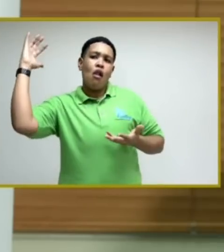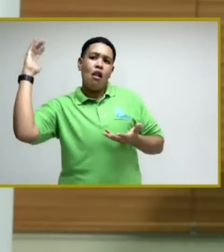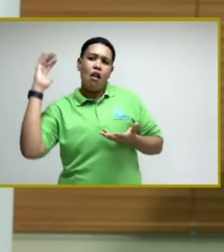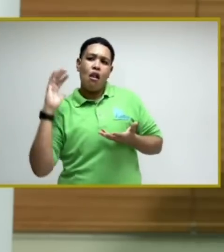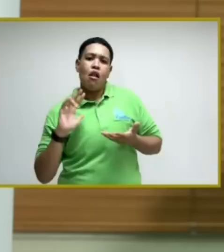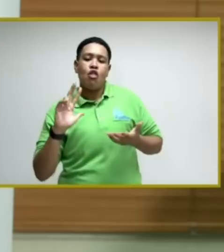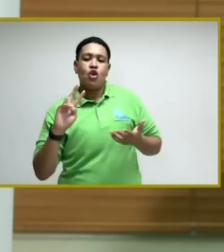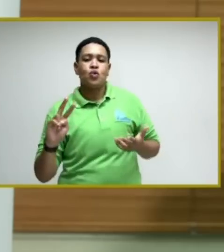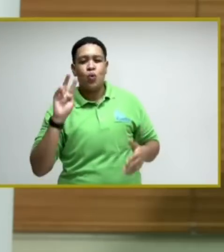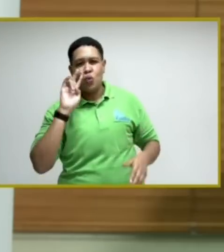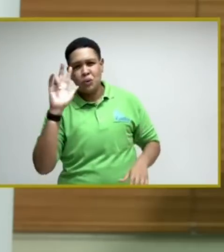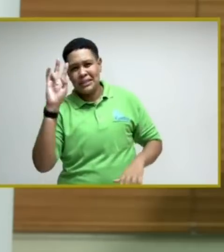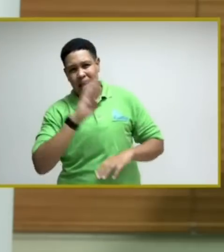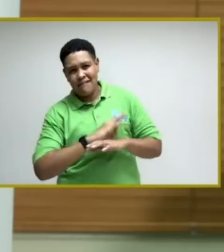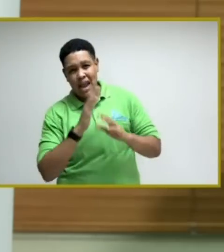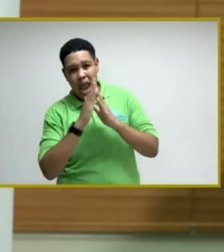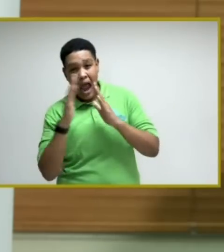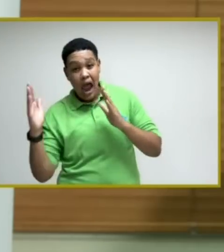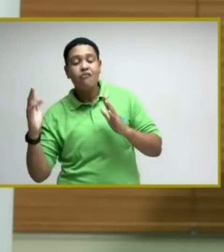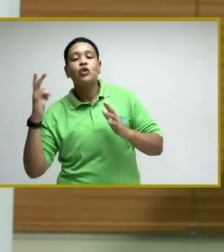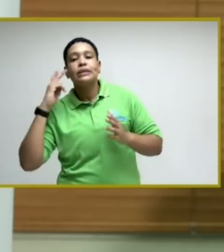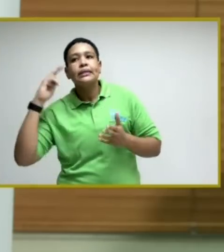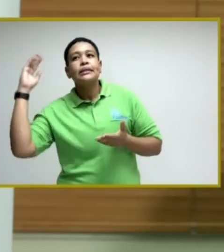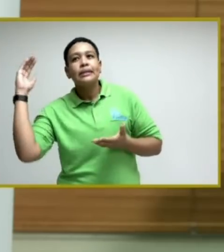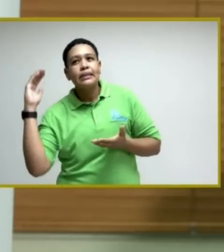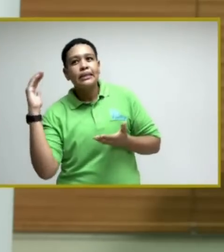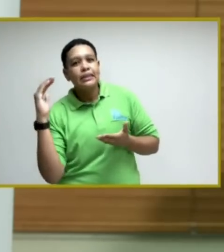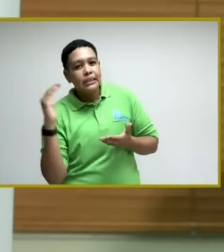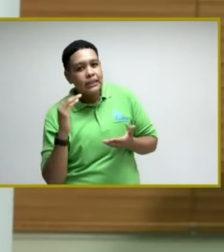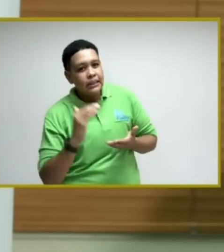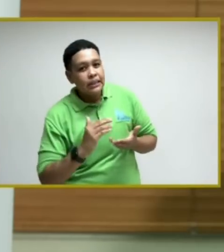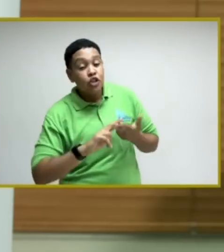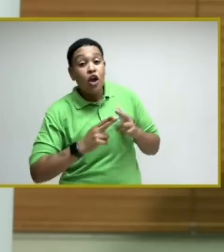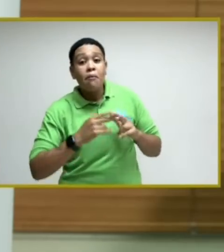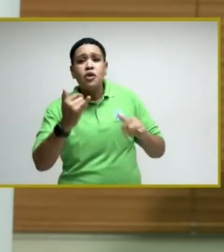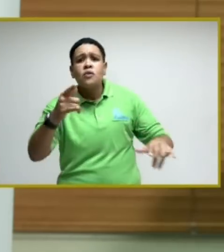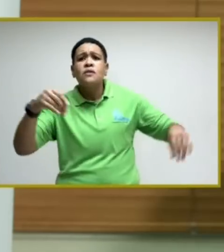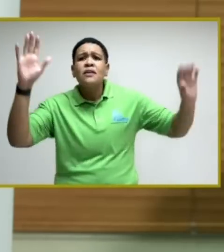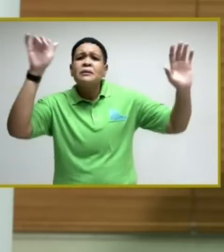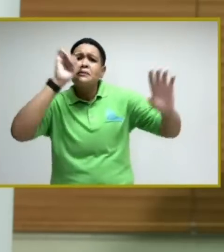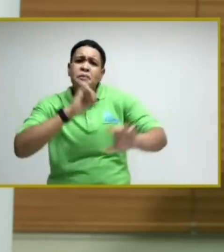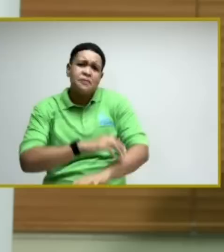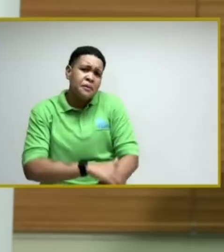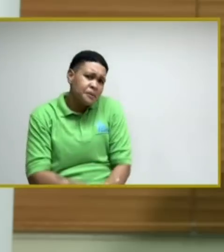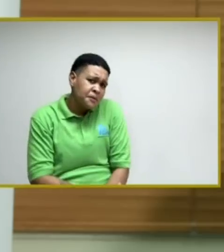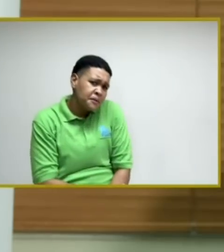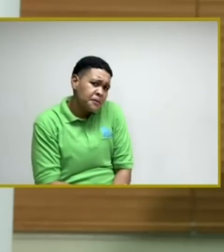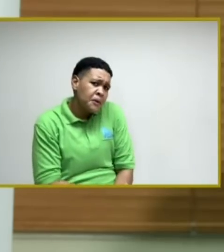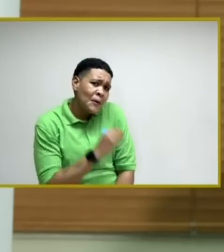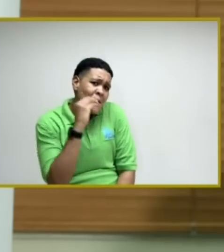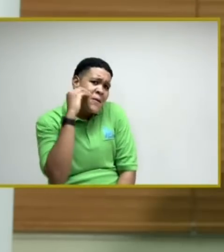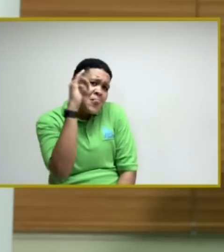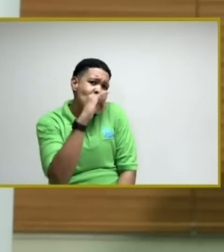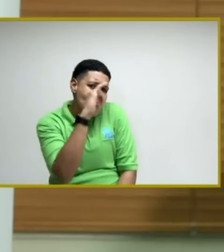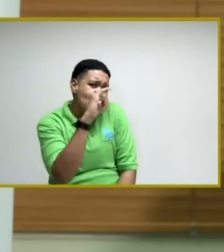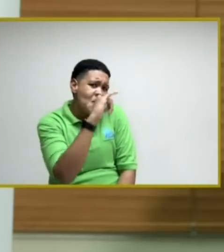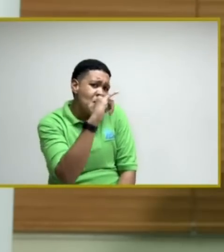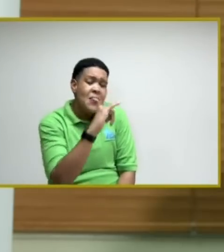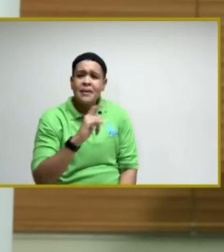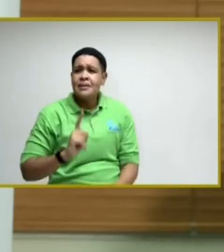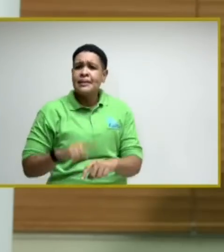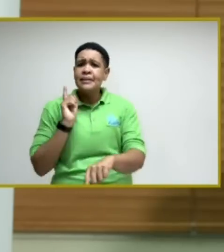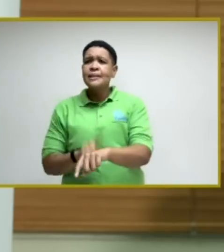trending down. It's an indication that the sacrifices that we're making as a country, as a people, is paying